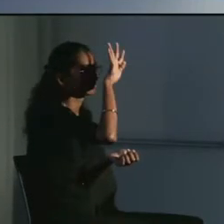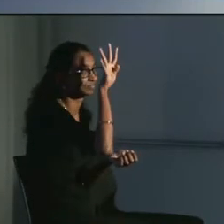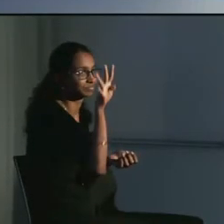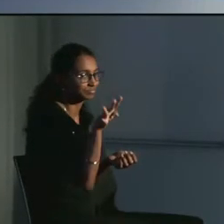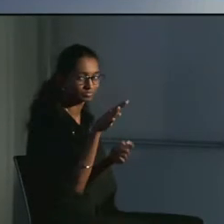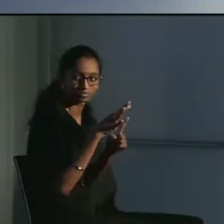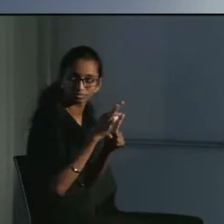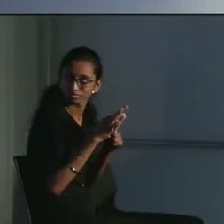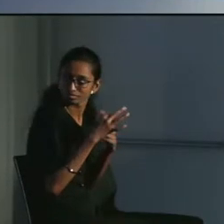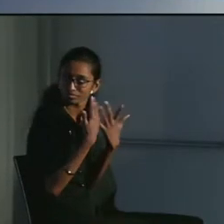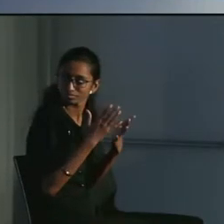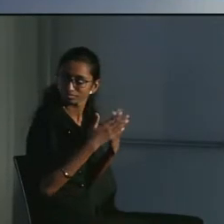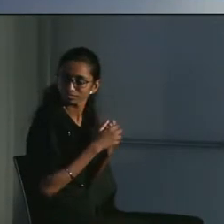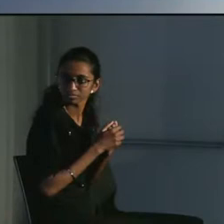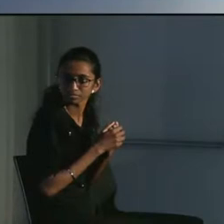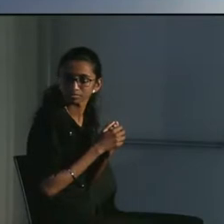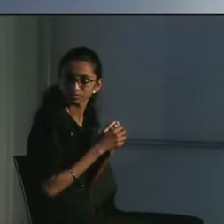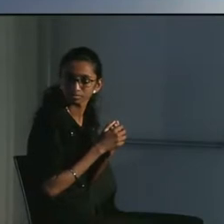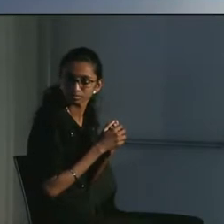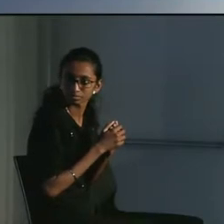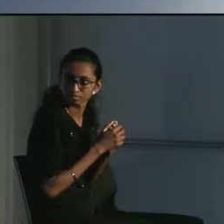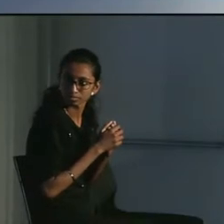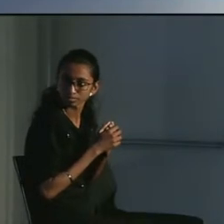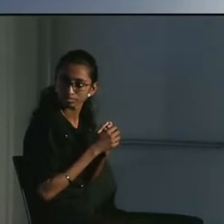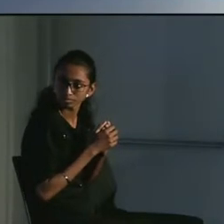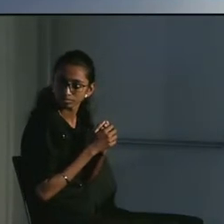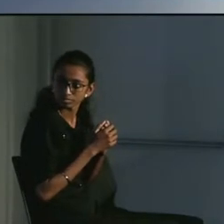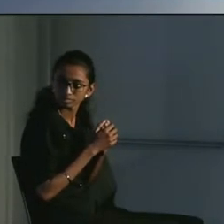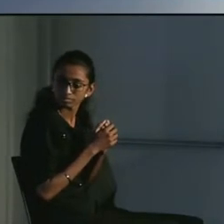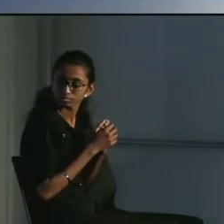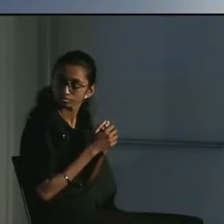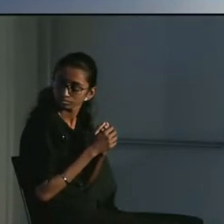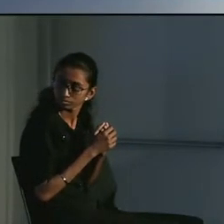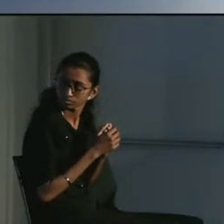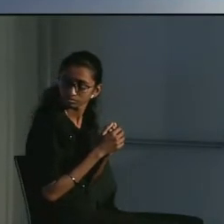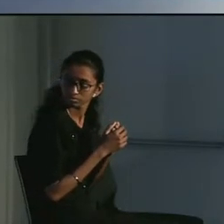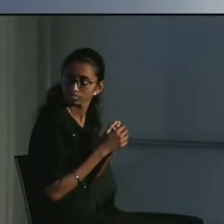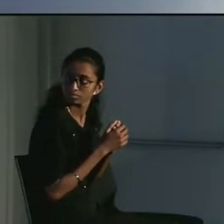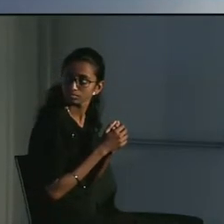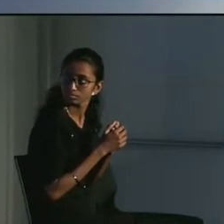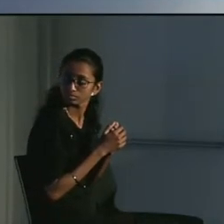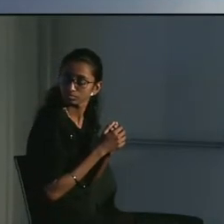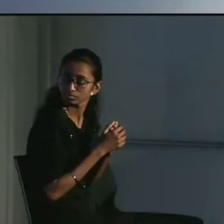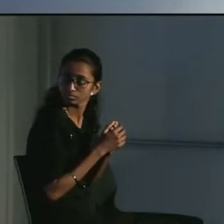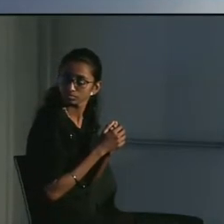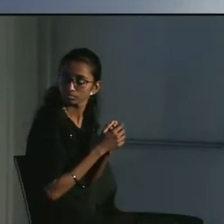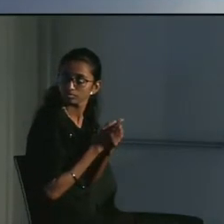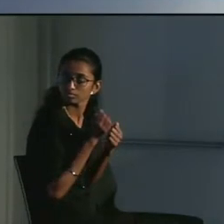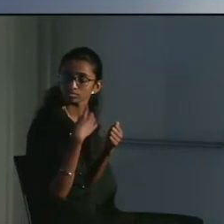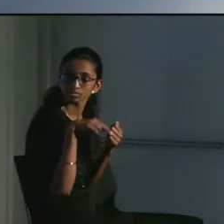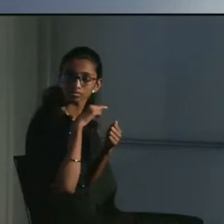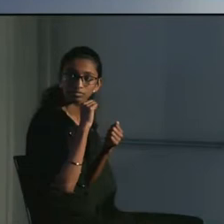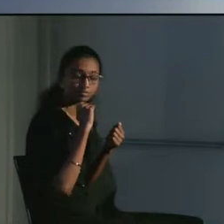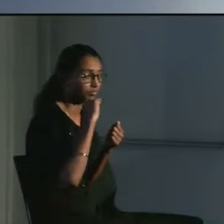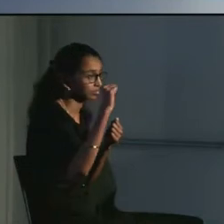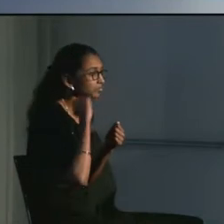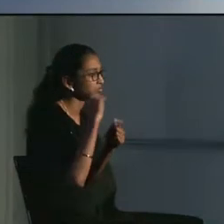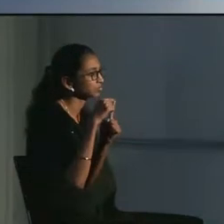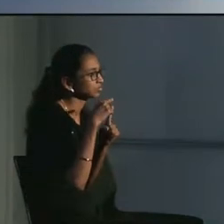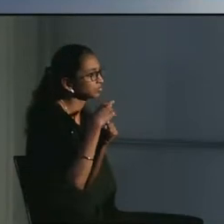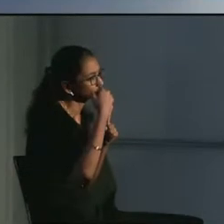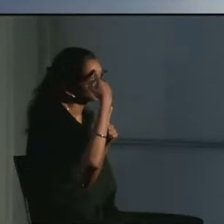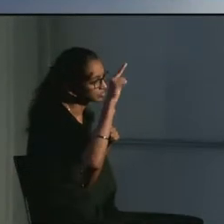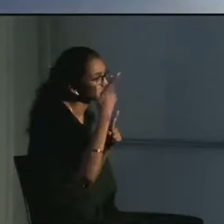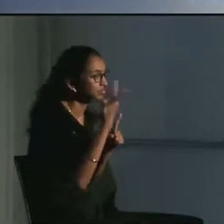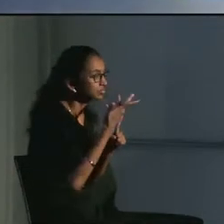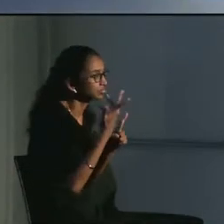against piles of dead trees, demolition, and debris. So while there were several protests proposing alternatives to the